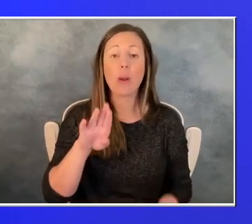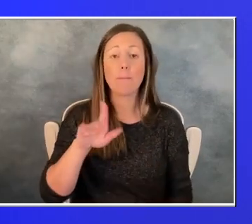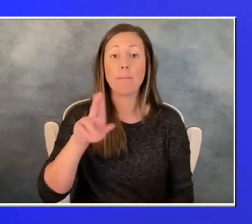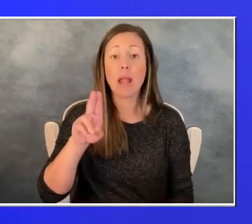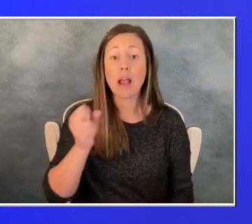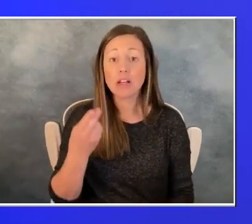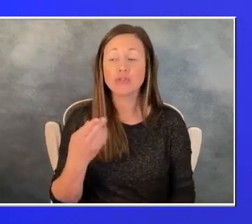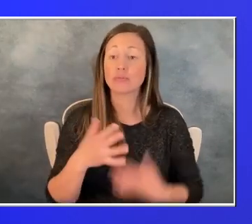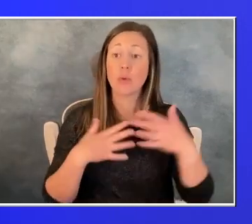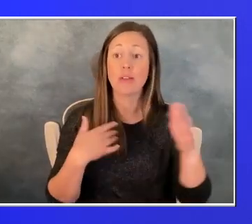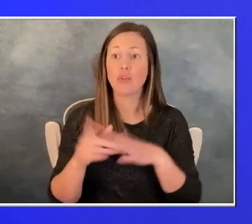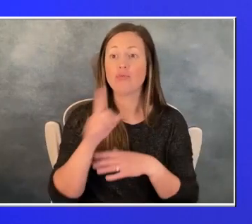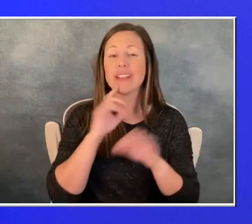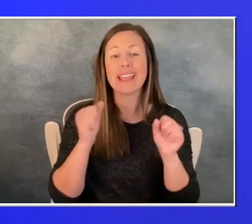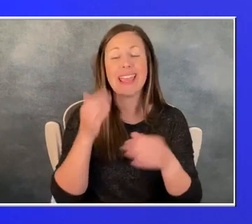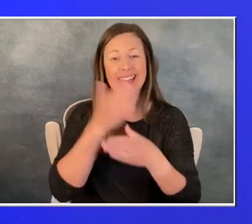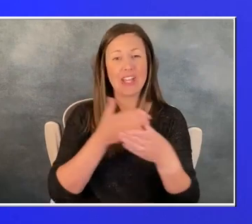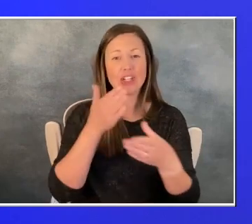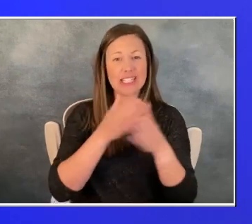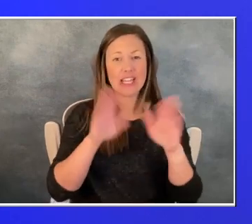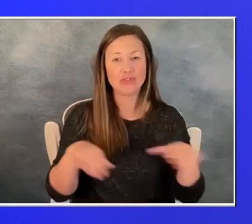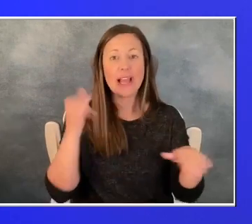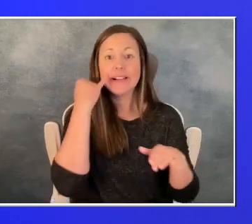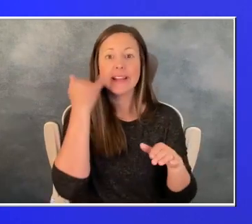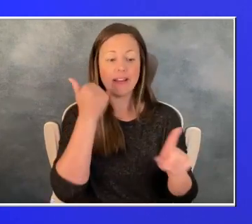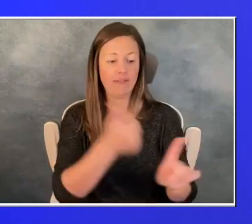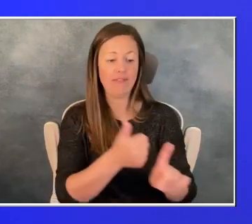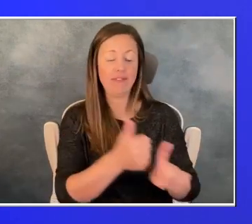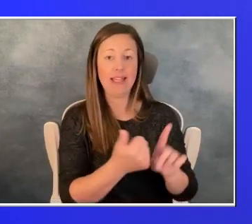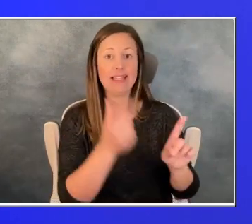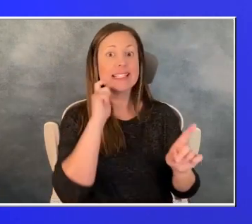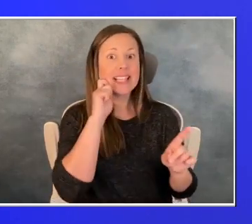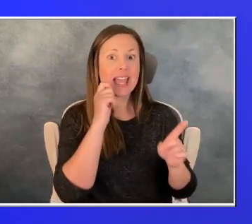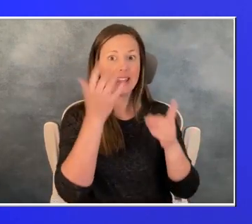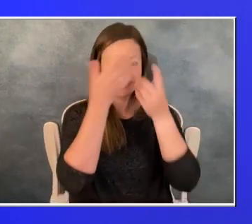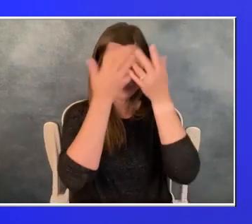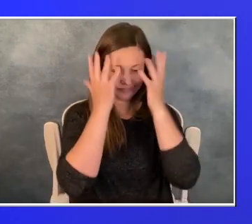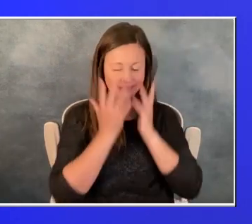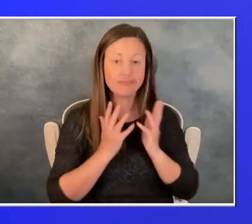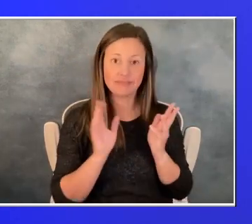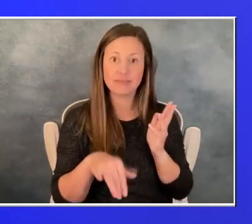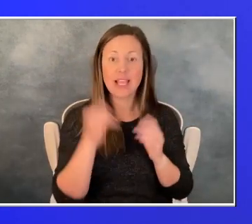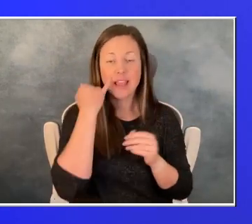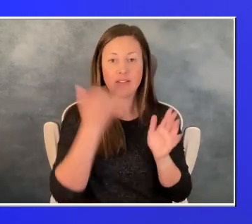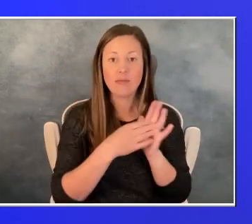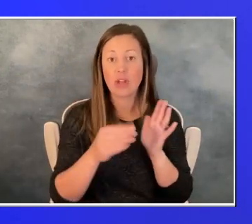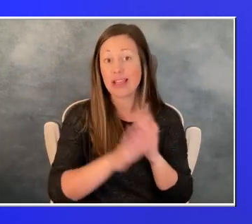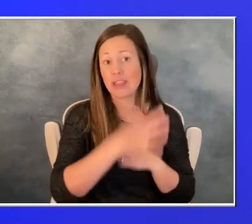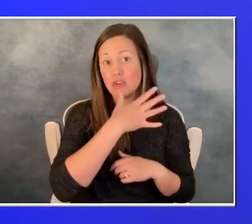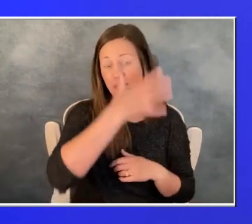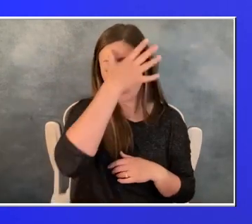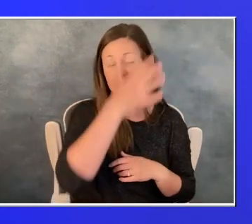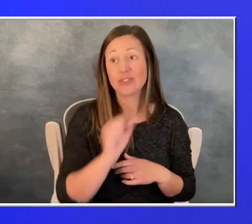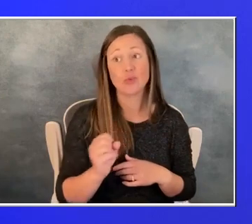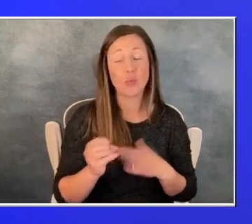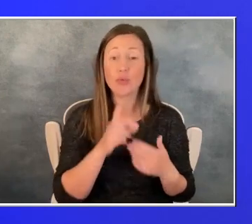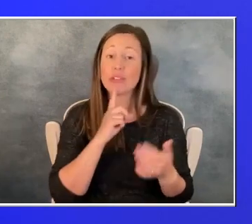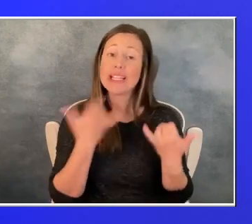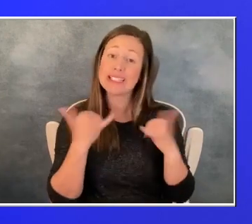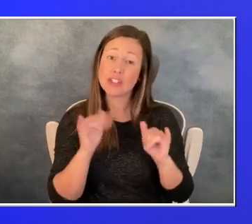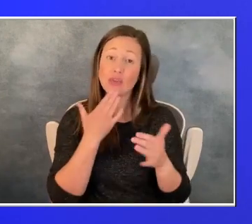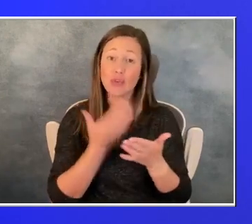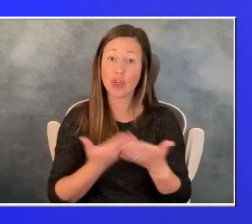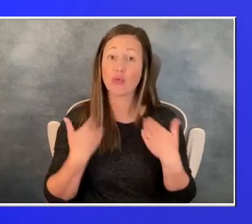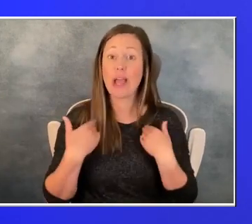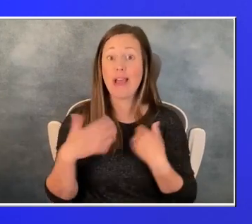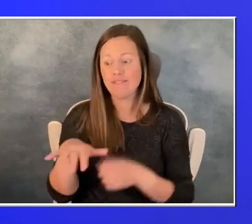child if they put it on their skin or they're replicating what their parents are doing. So that's still good to have a section of